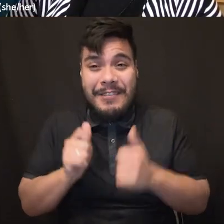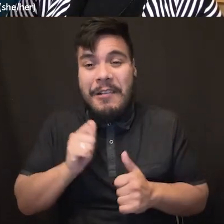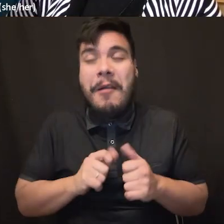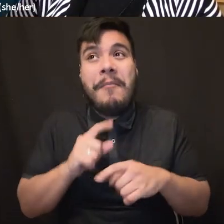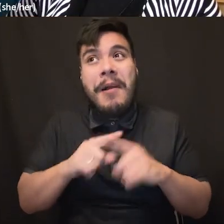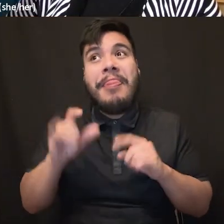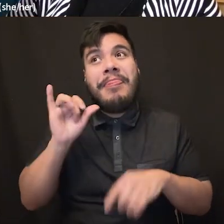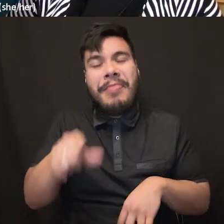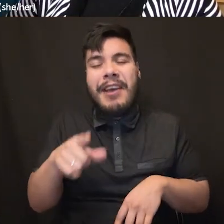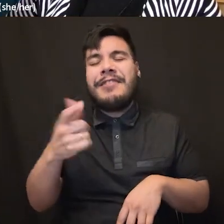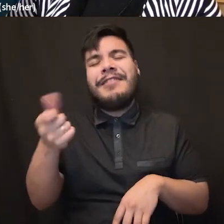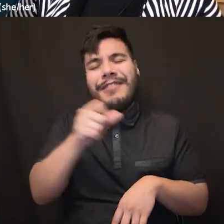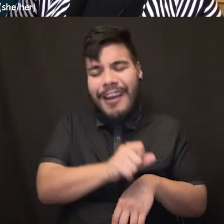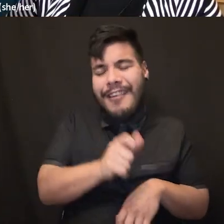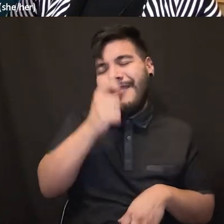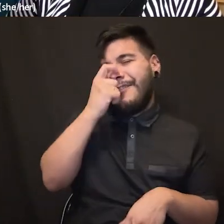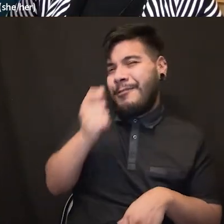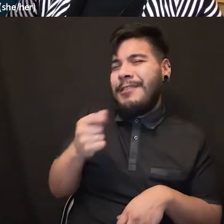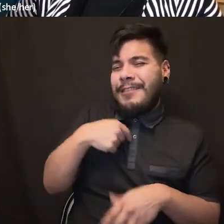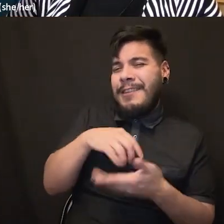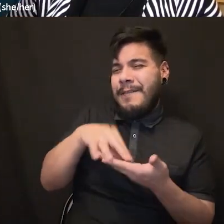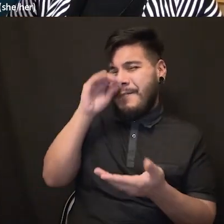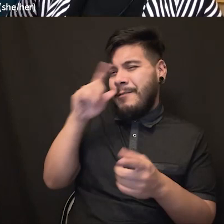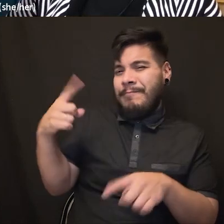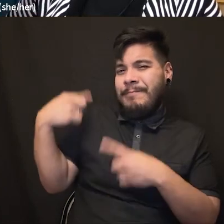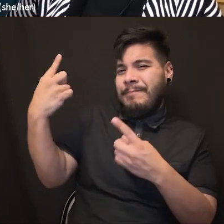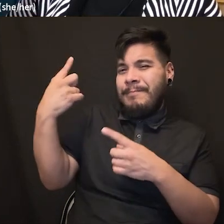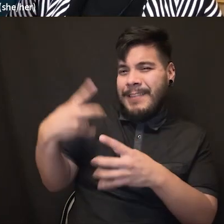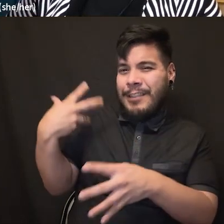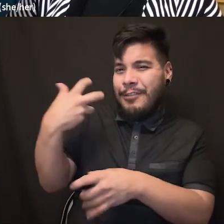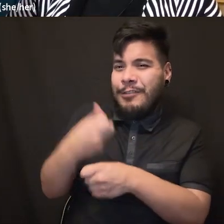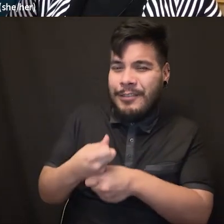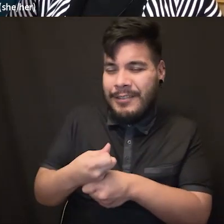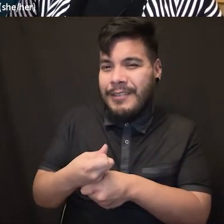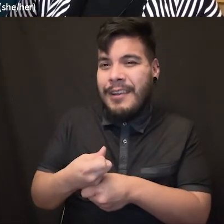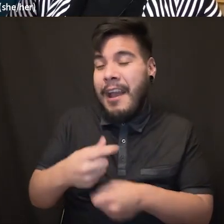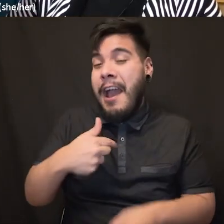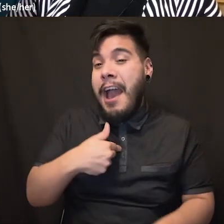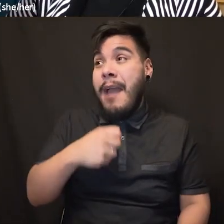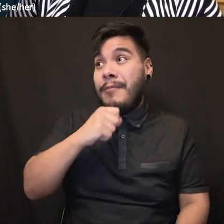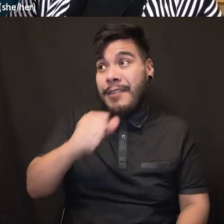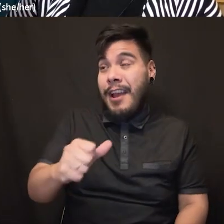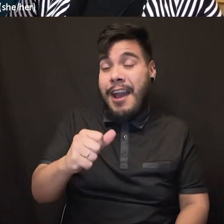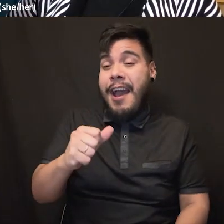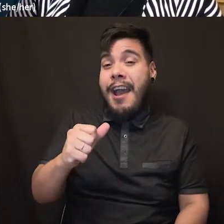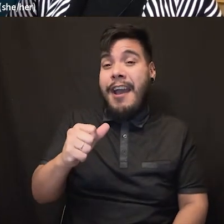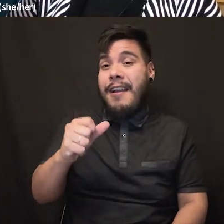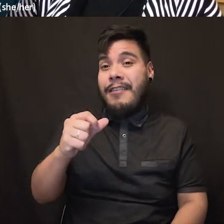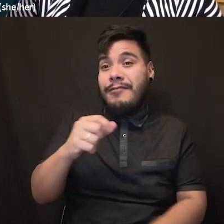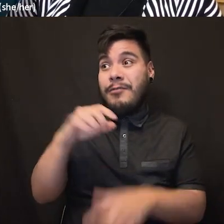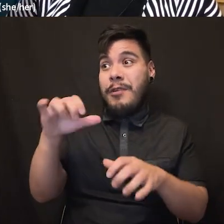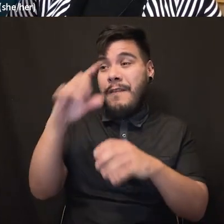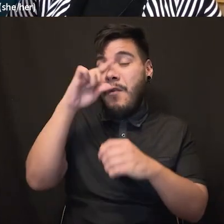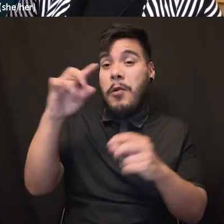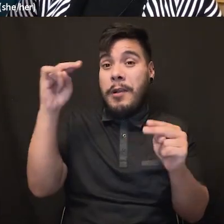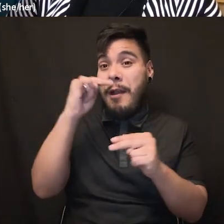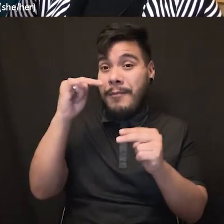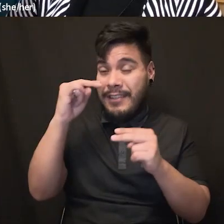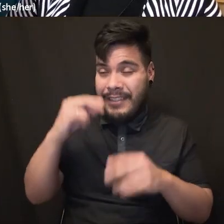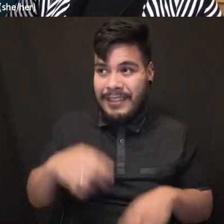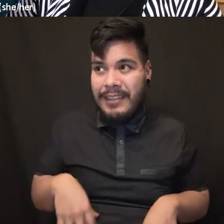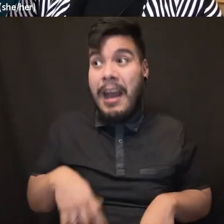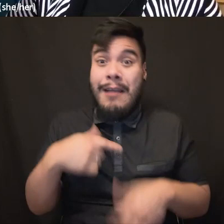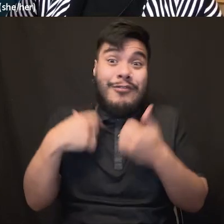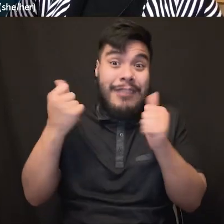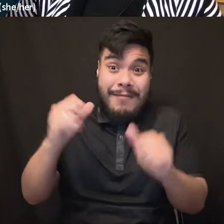another thing that's been interesting that I've learned over the years is I am not playing it for comedy. I'm doing the fight choreography as well as I